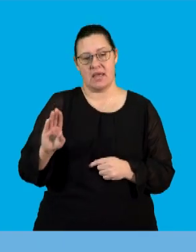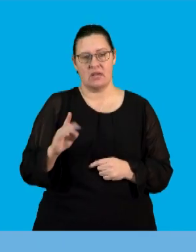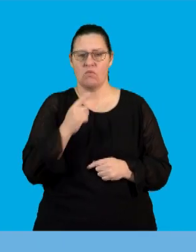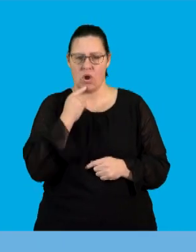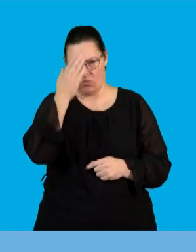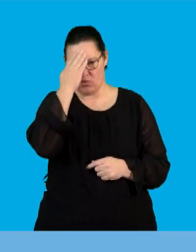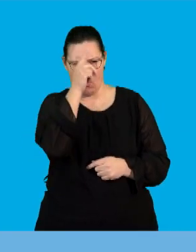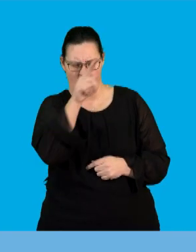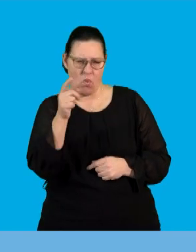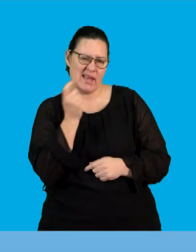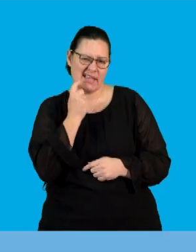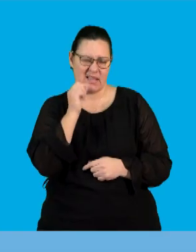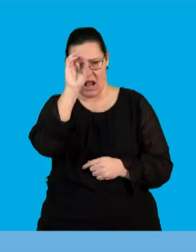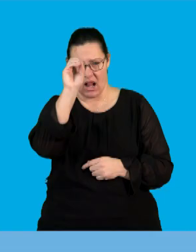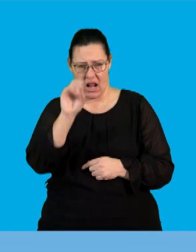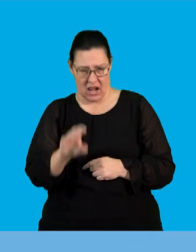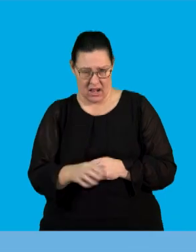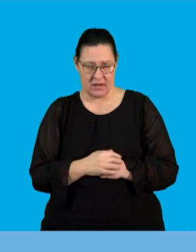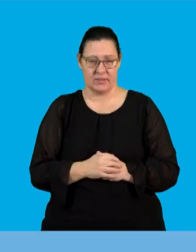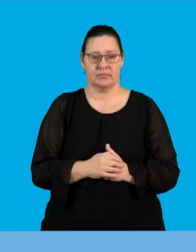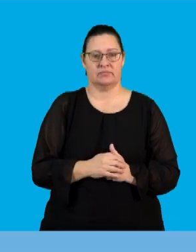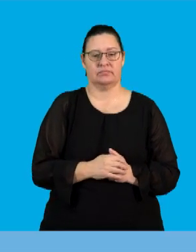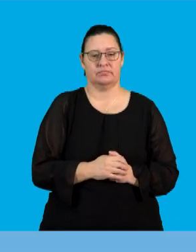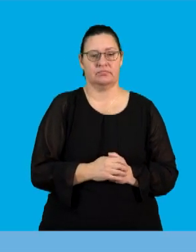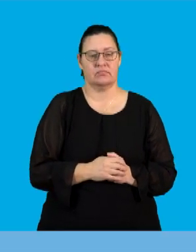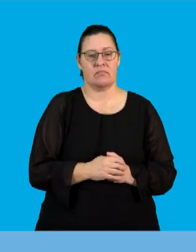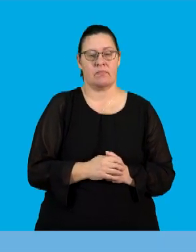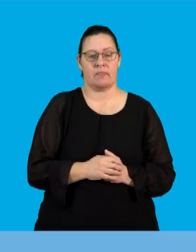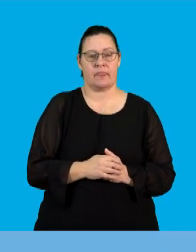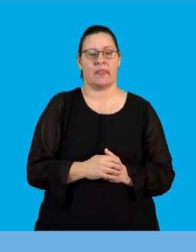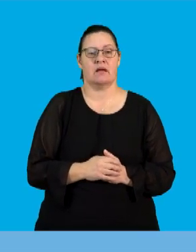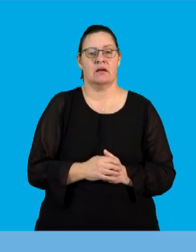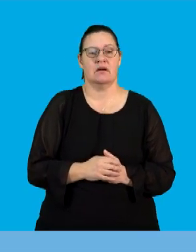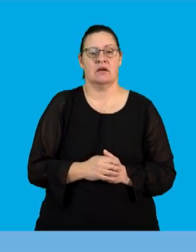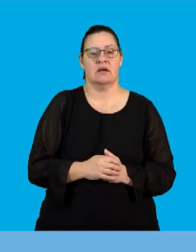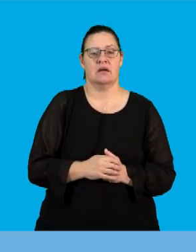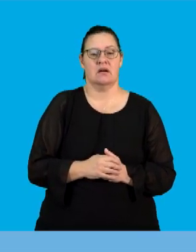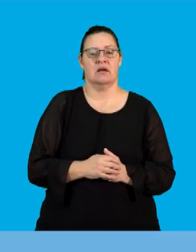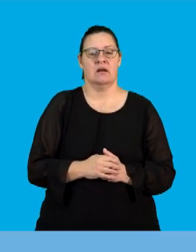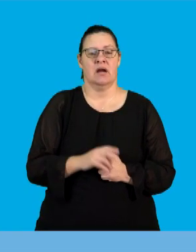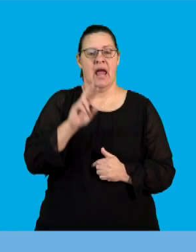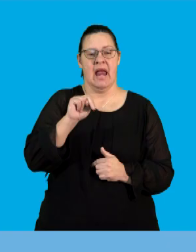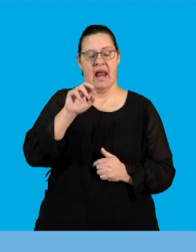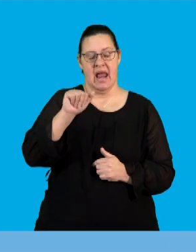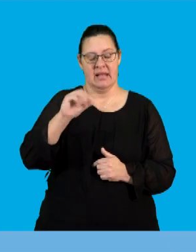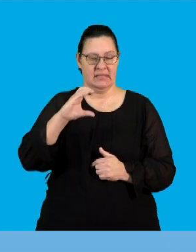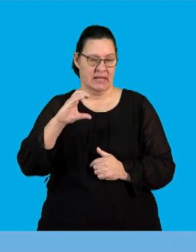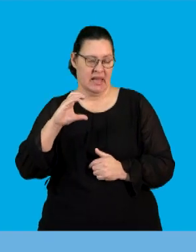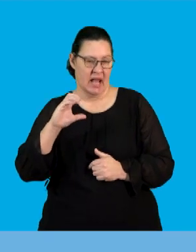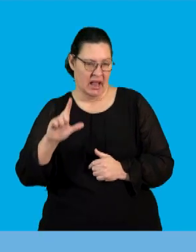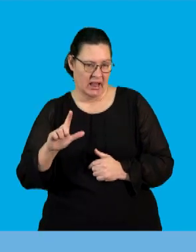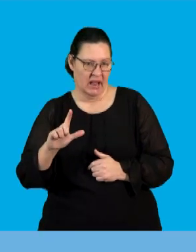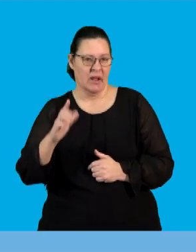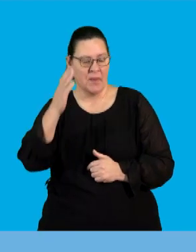obvious ones that we know. Then we can take it from there. We do know that this is a salt that we get whenever we're